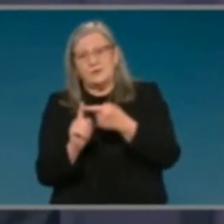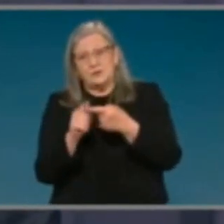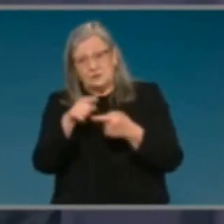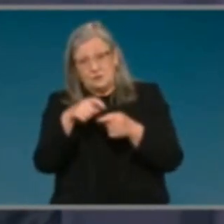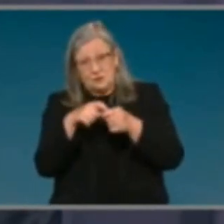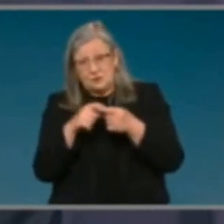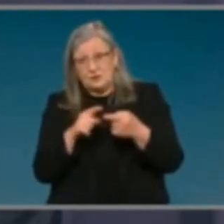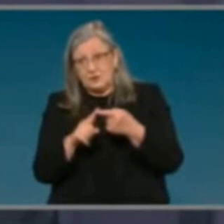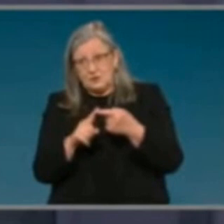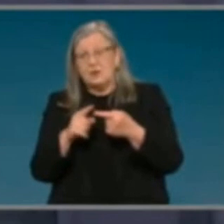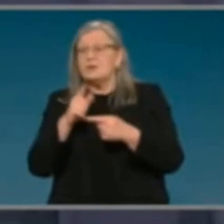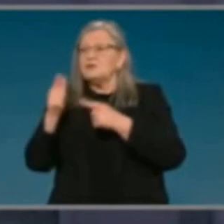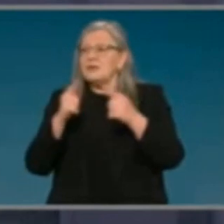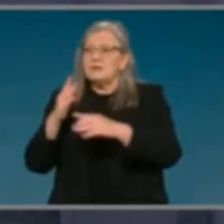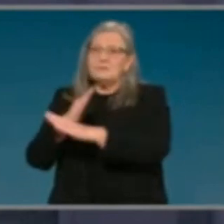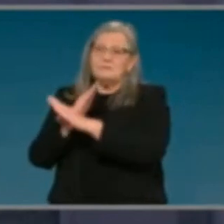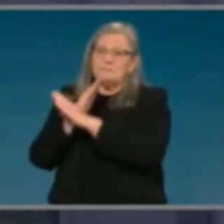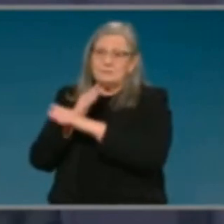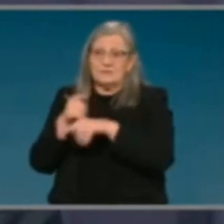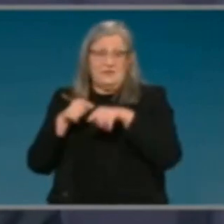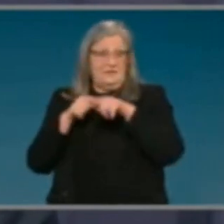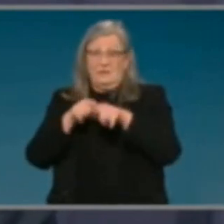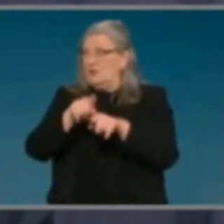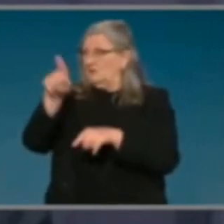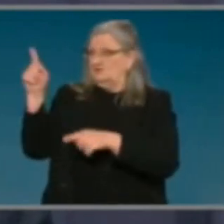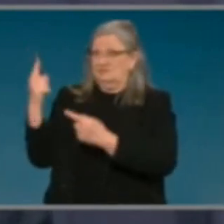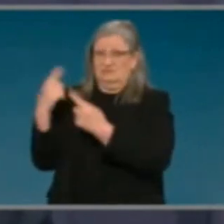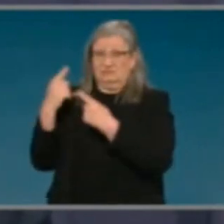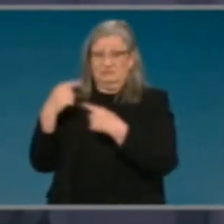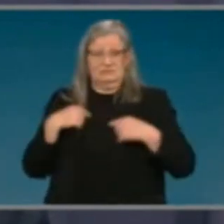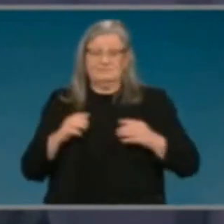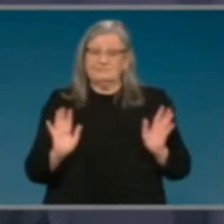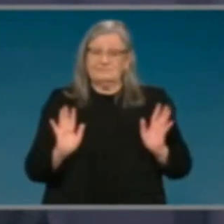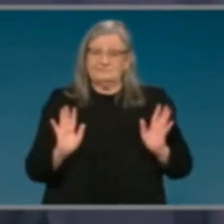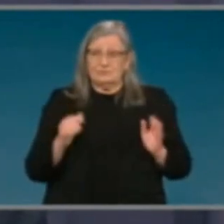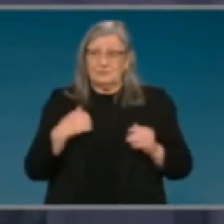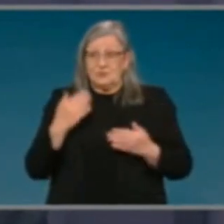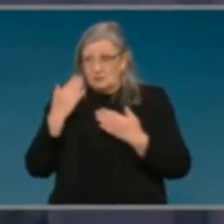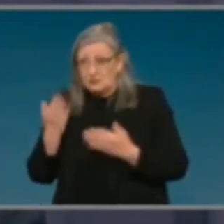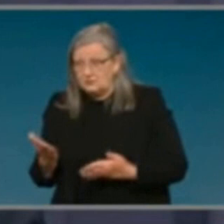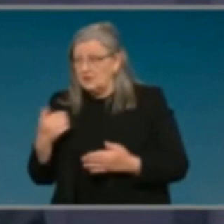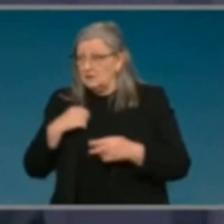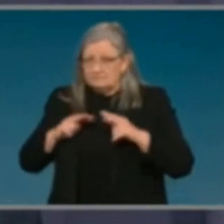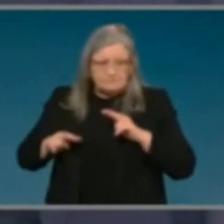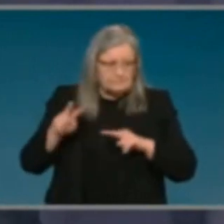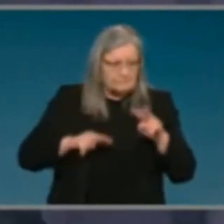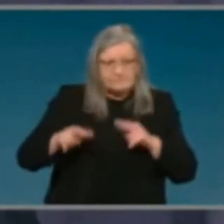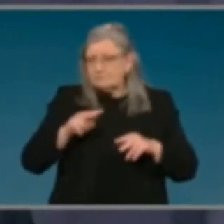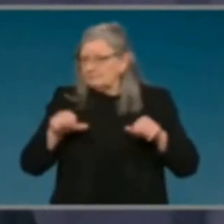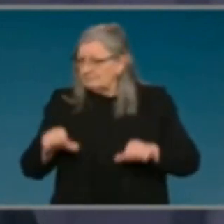as that. And so there's continuous review. That's the job of Professor Kelly, and he works with